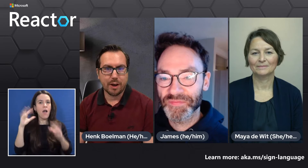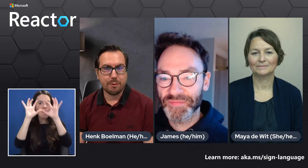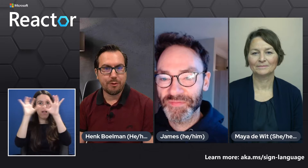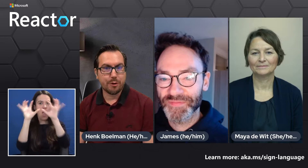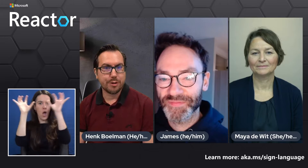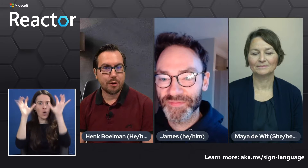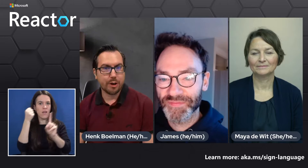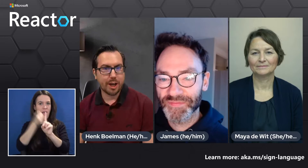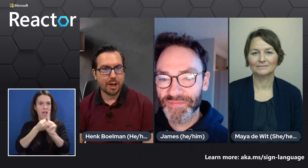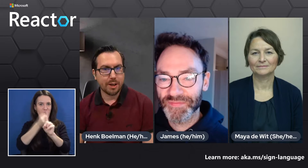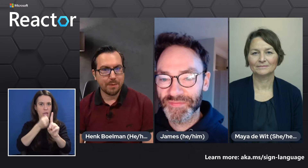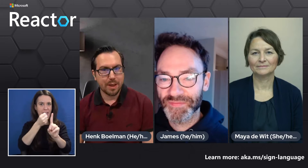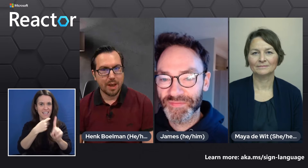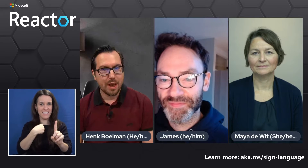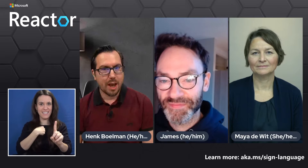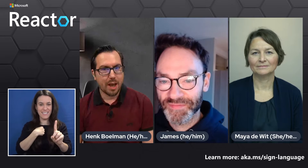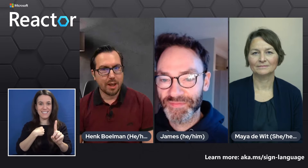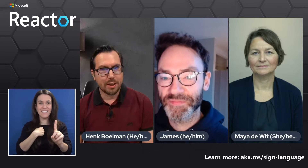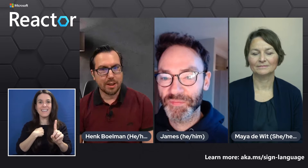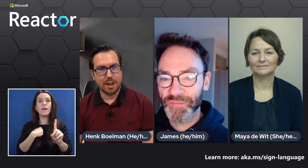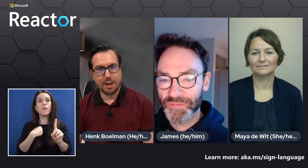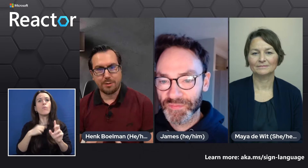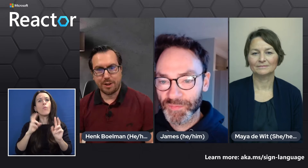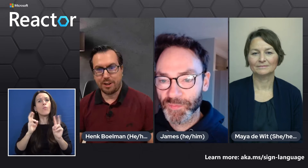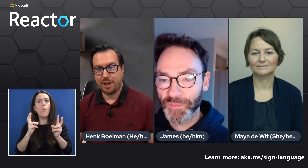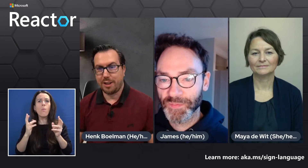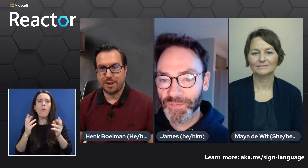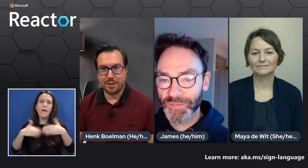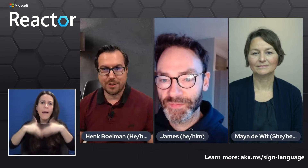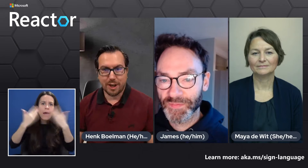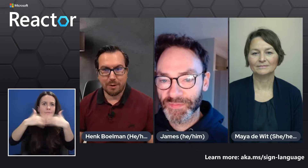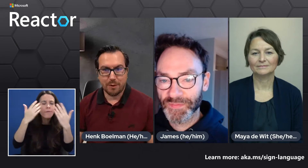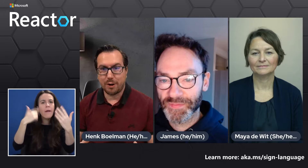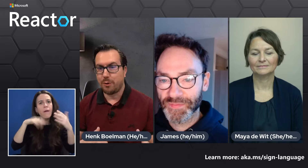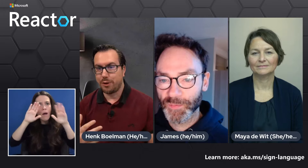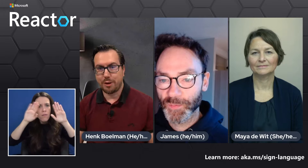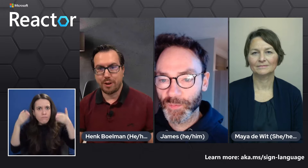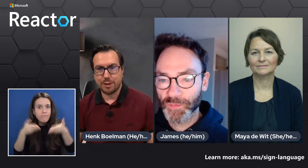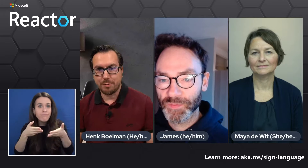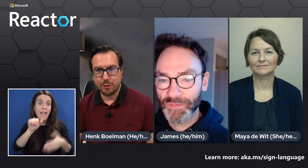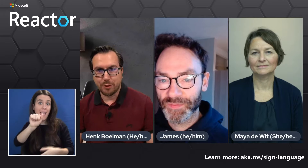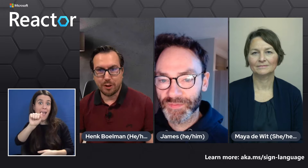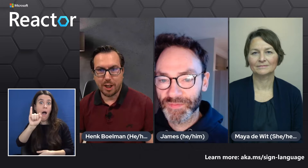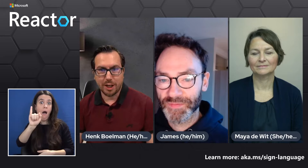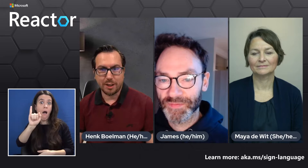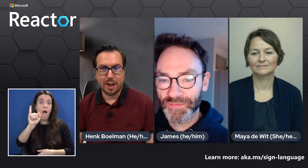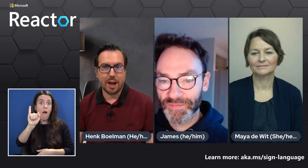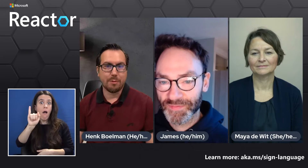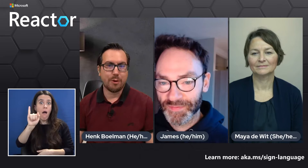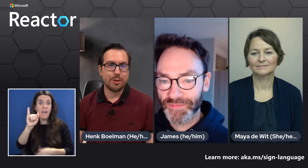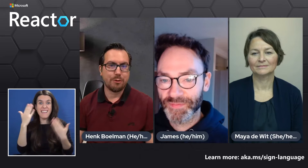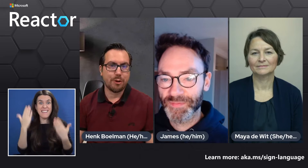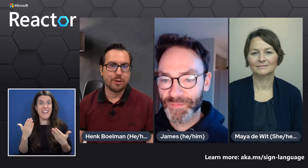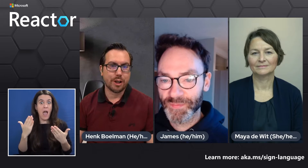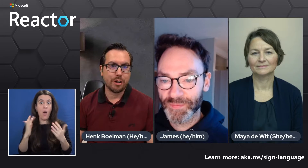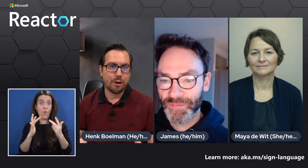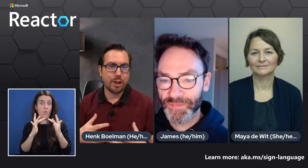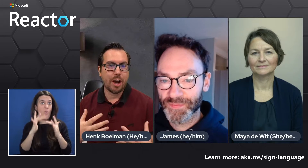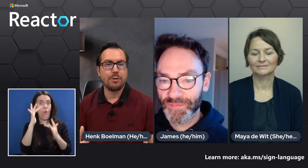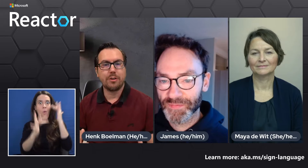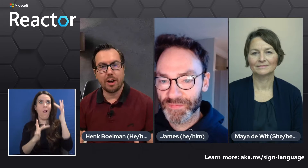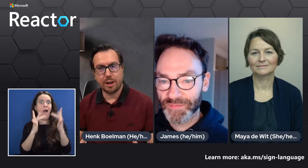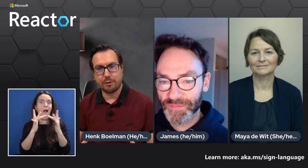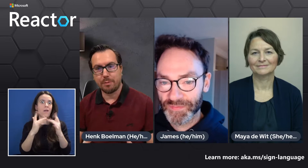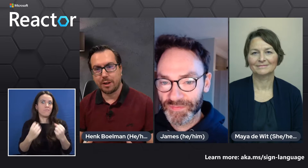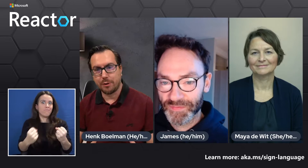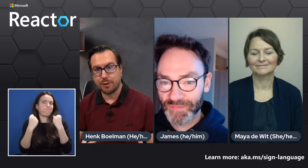life, I'm focusing on AI. And especially in this time where all the events moved online, I'm also focusing on how